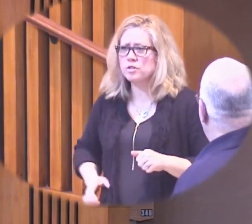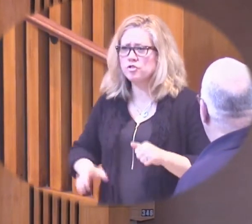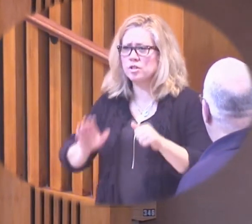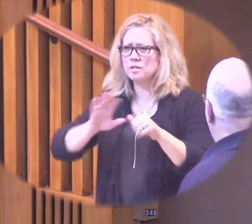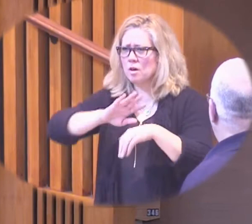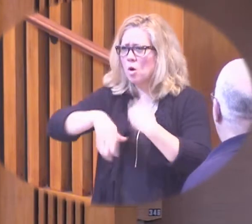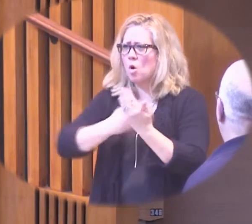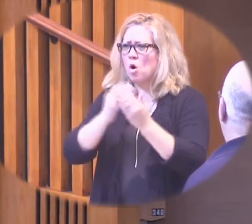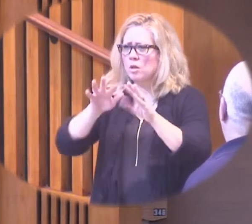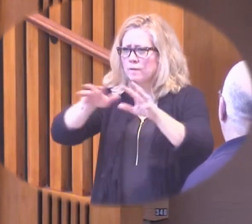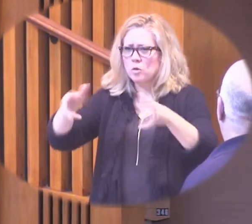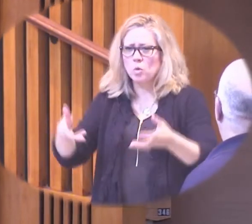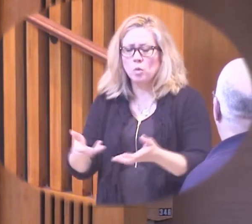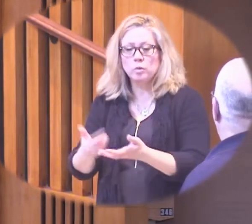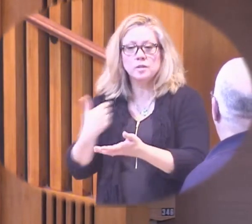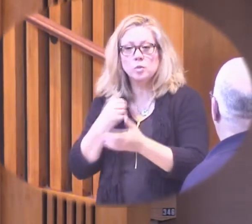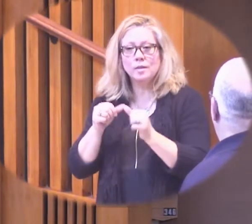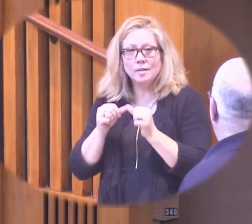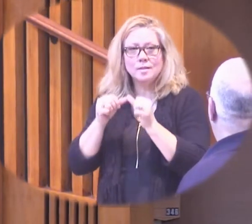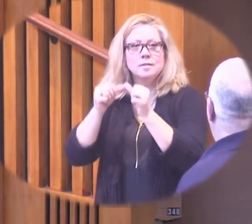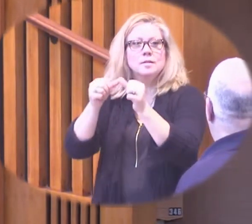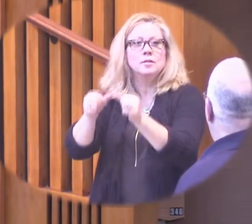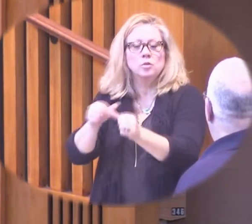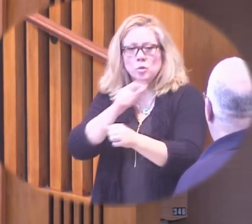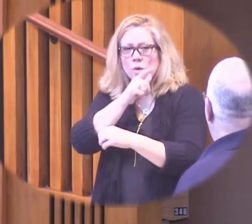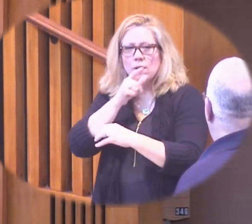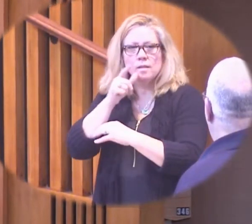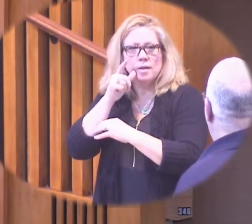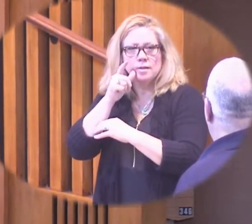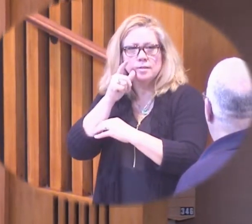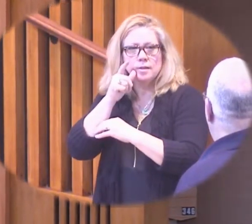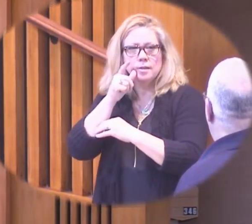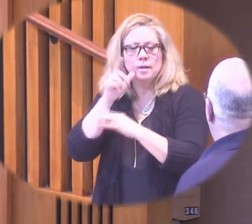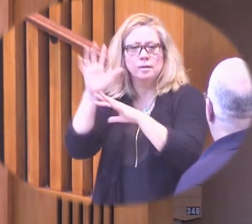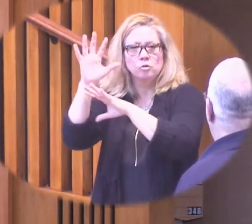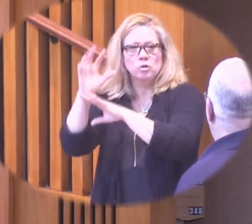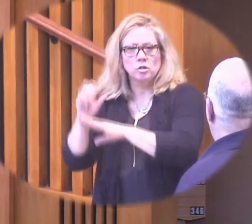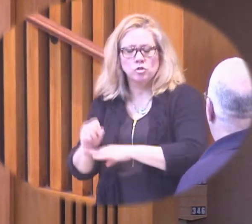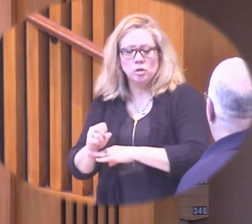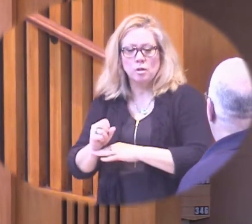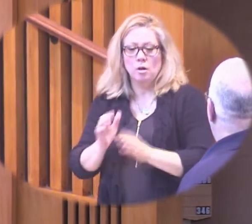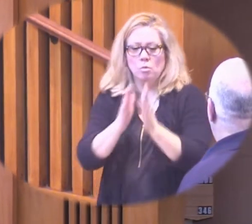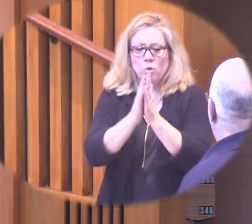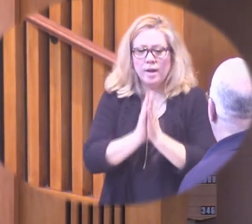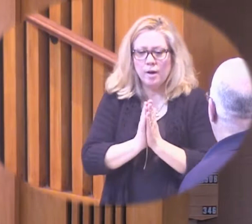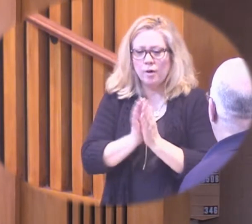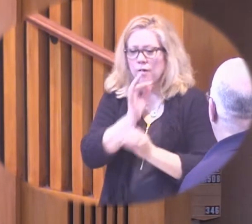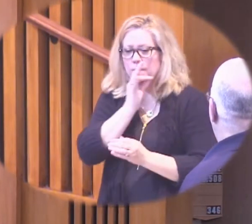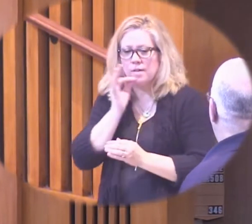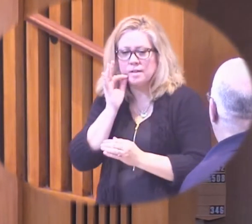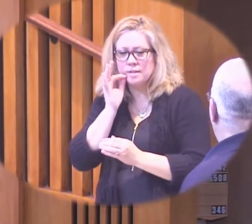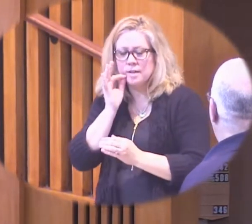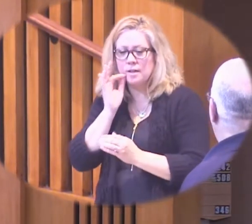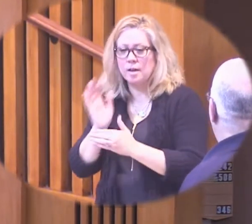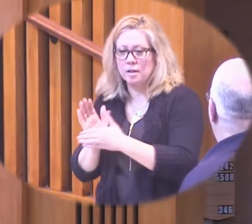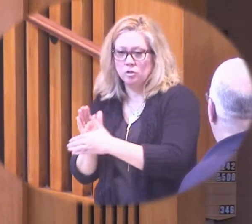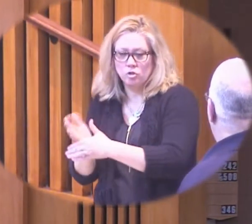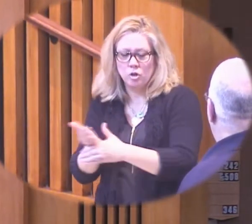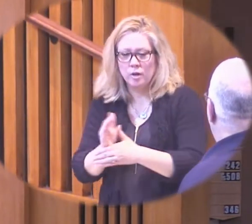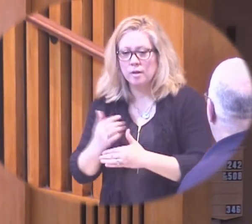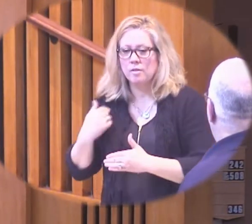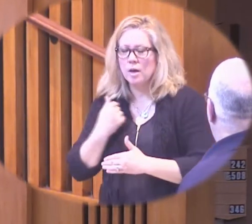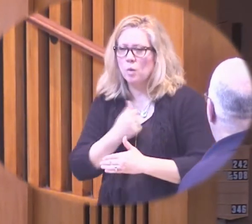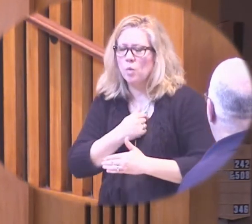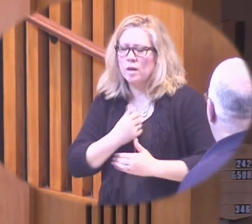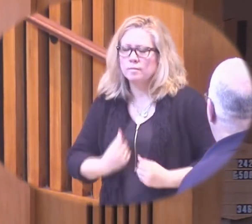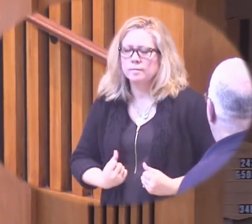as we continue our Lenten disciplines of prayer, fasting, and sharing, may we experience anew God's